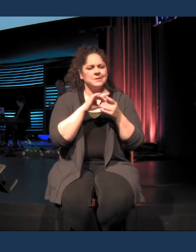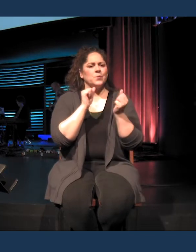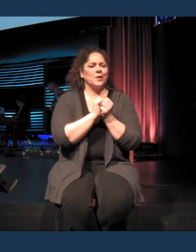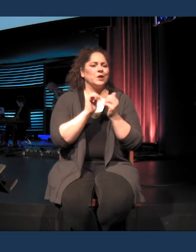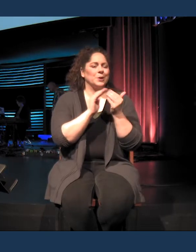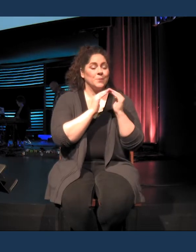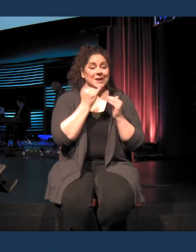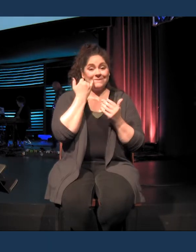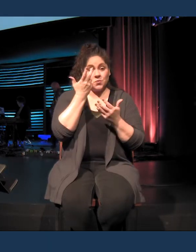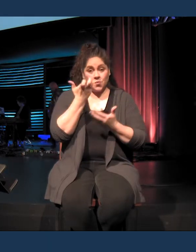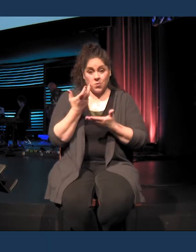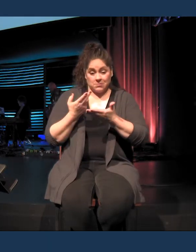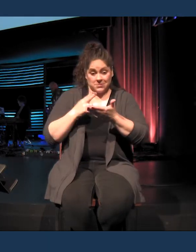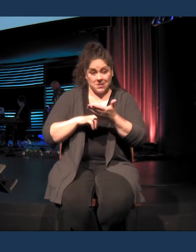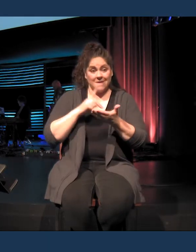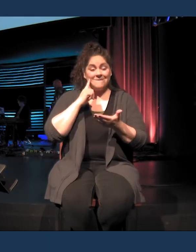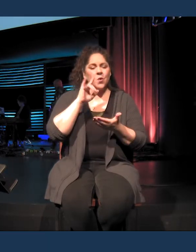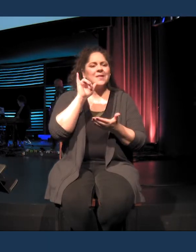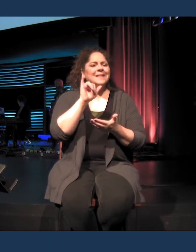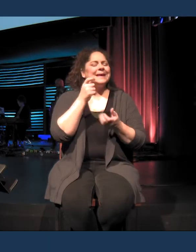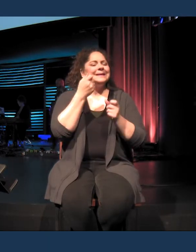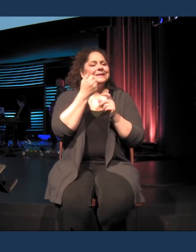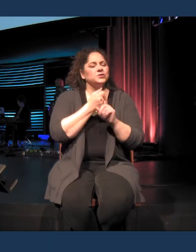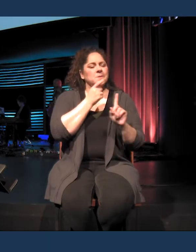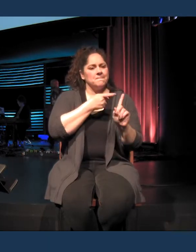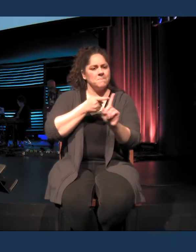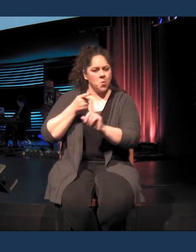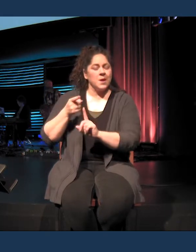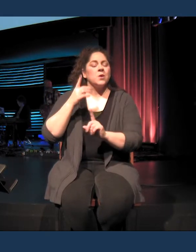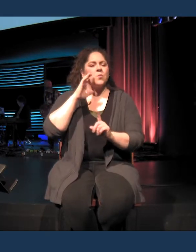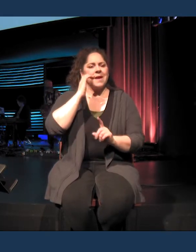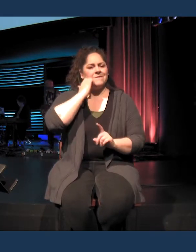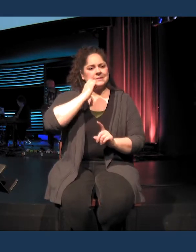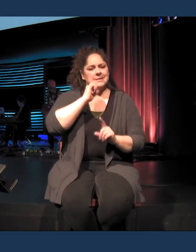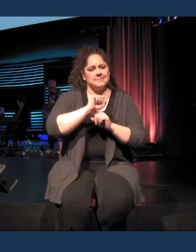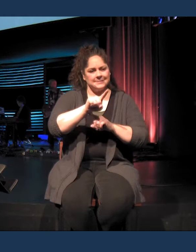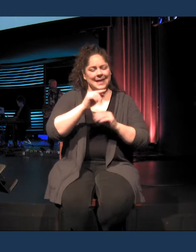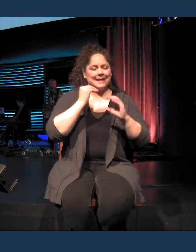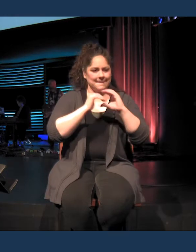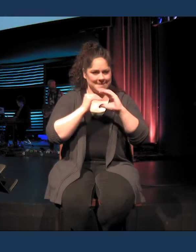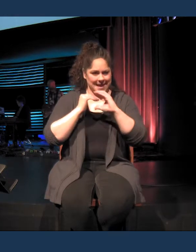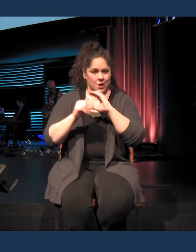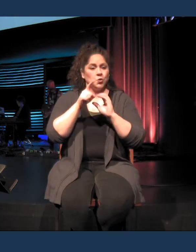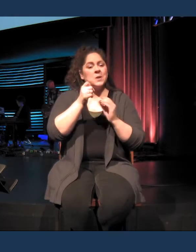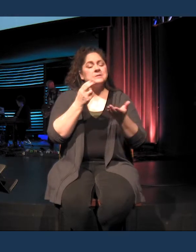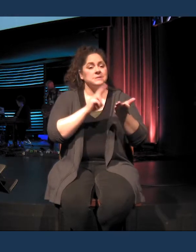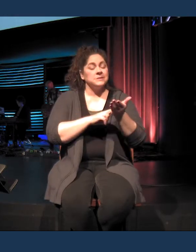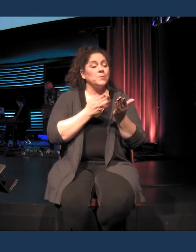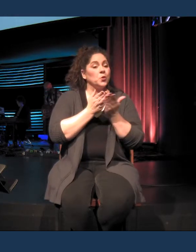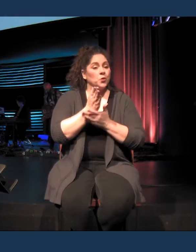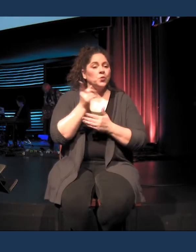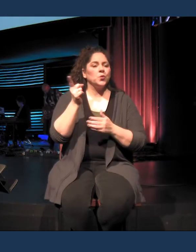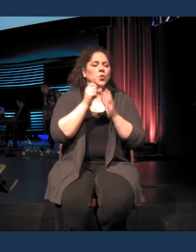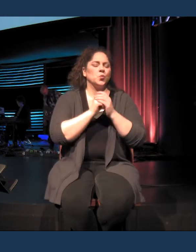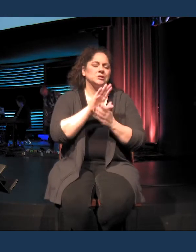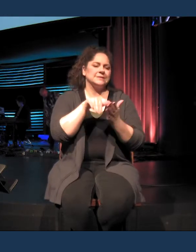want to sign up for those prayer points, they'll be delivered via email. So you can sign up for them at